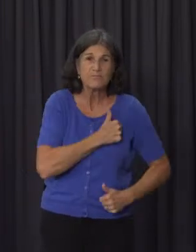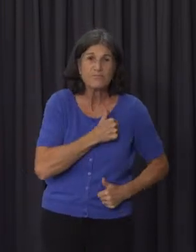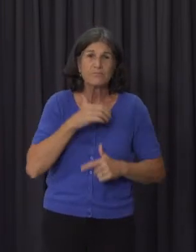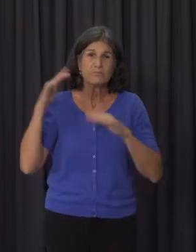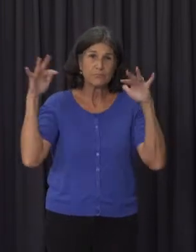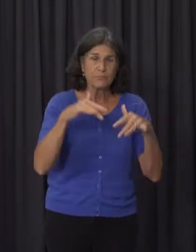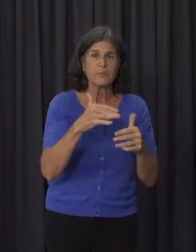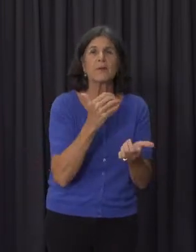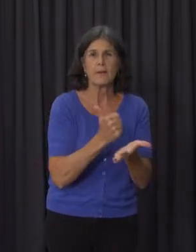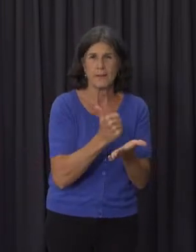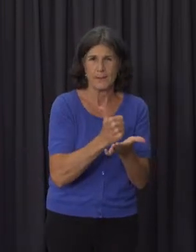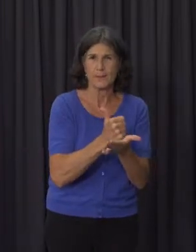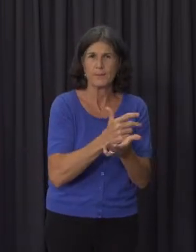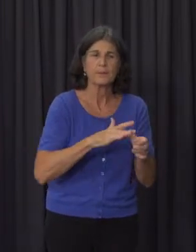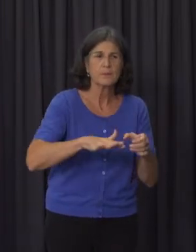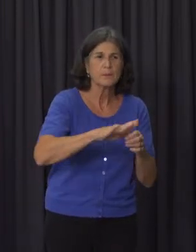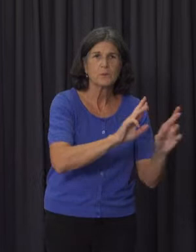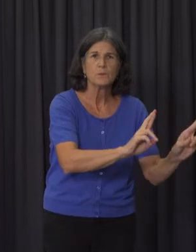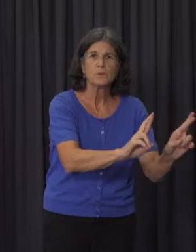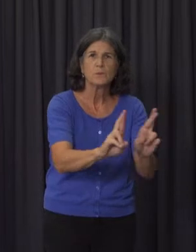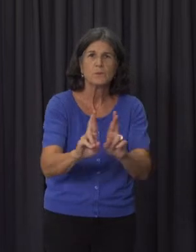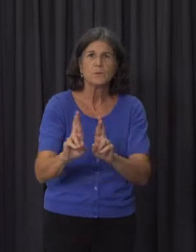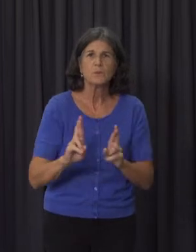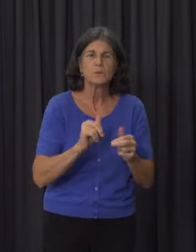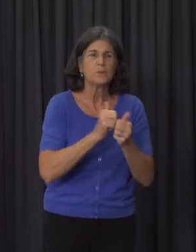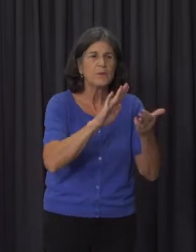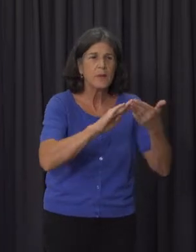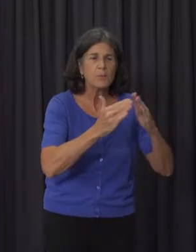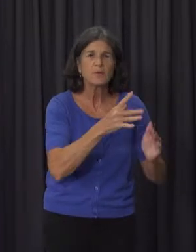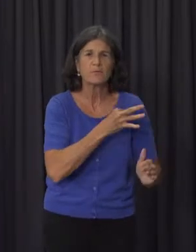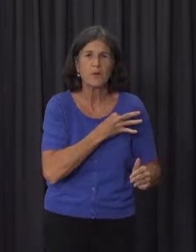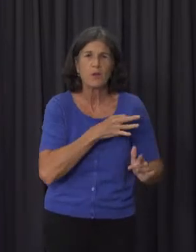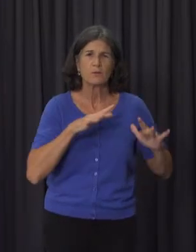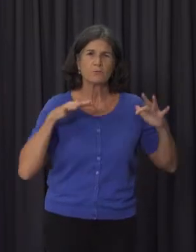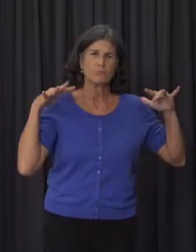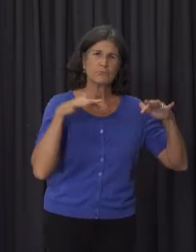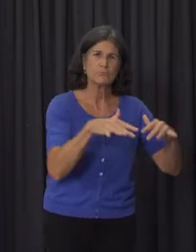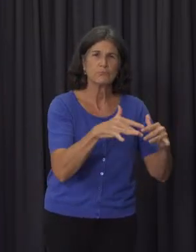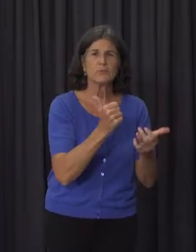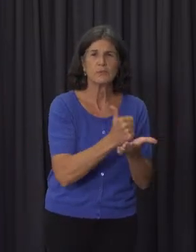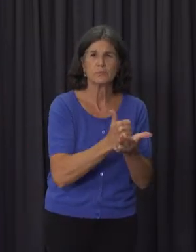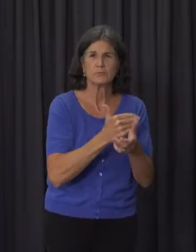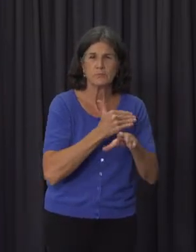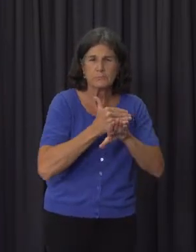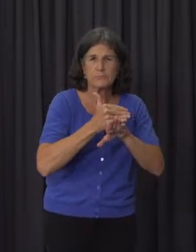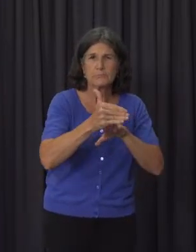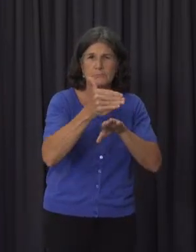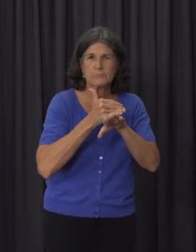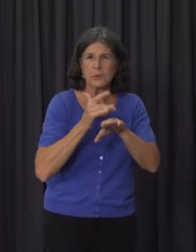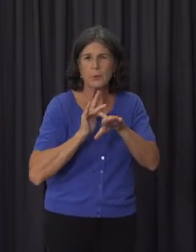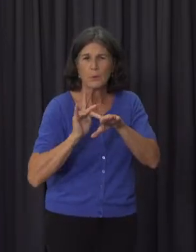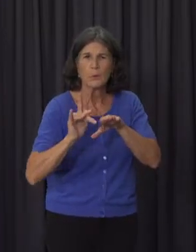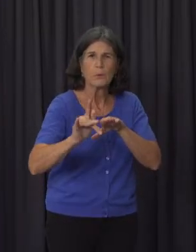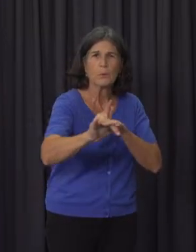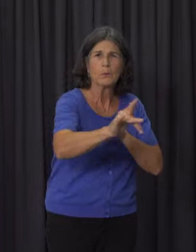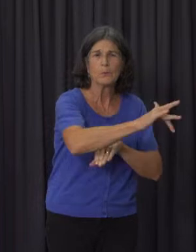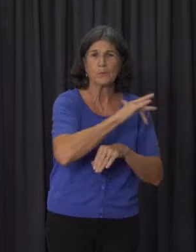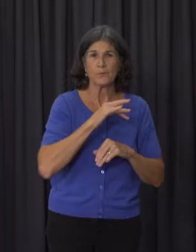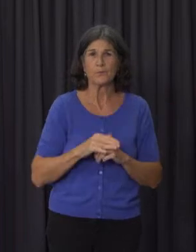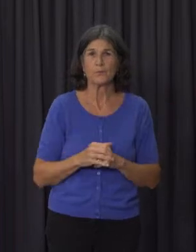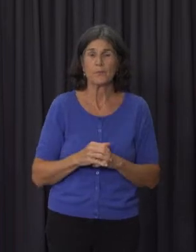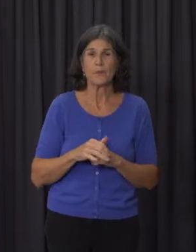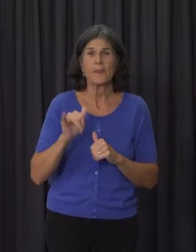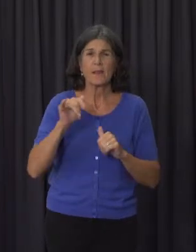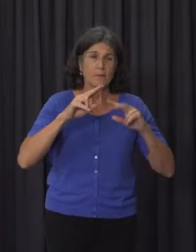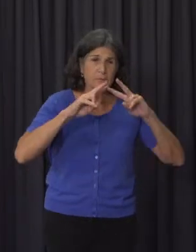Any other emergent municipal fire guards needs to that are also being assessed by the province and, of